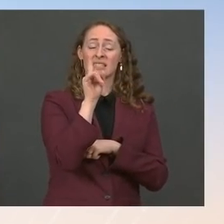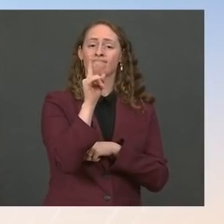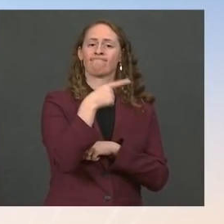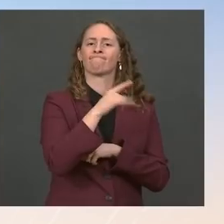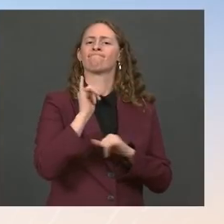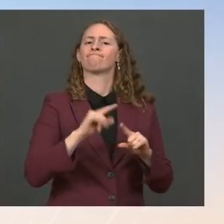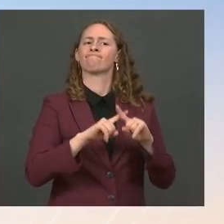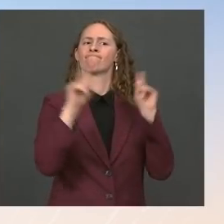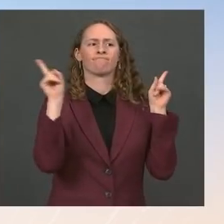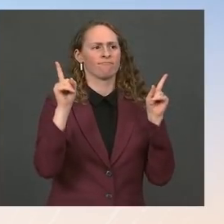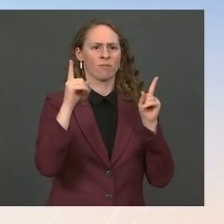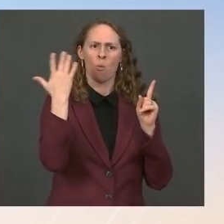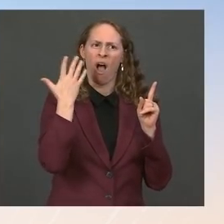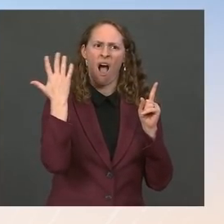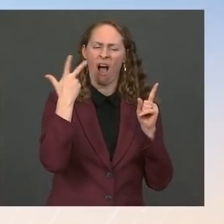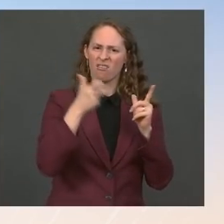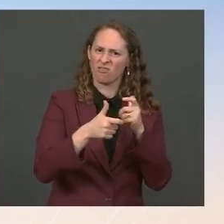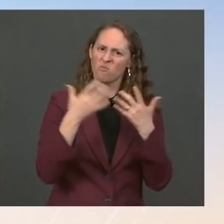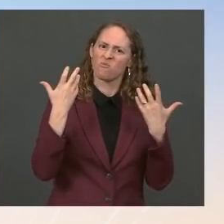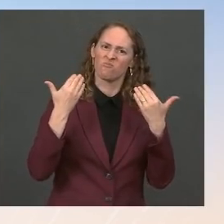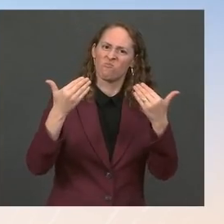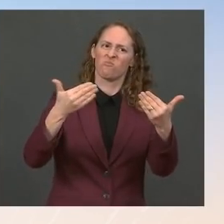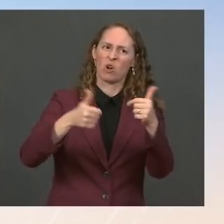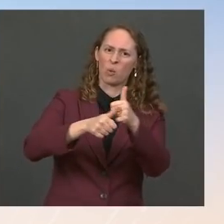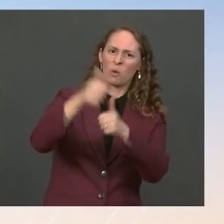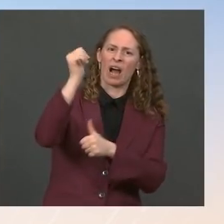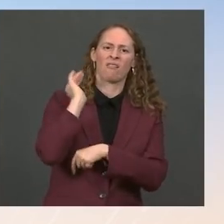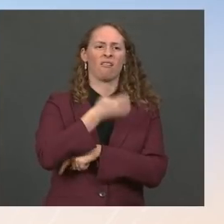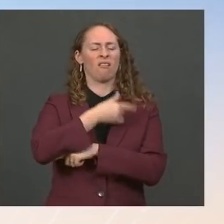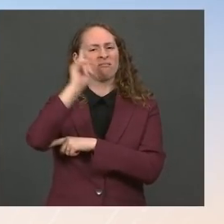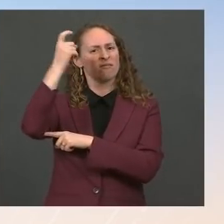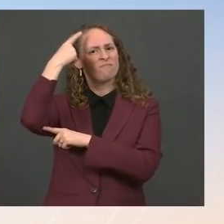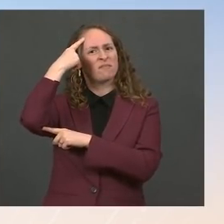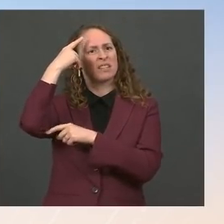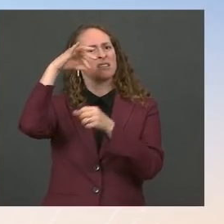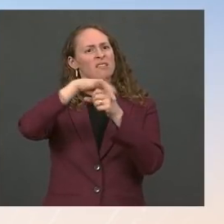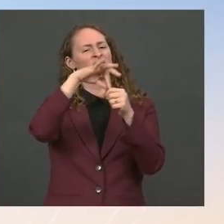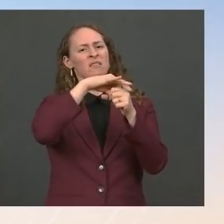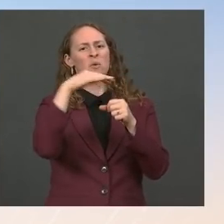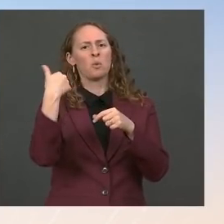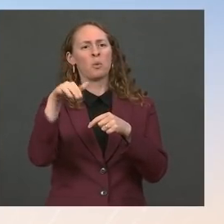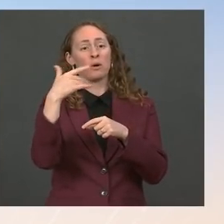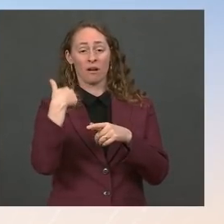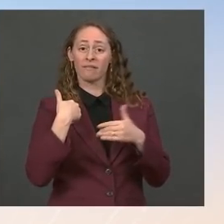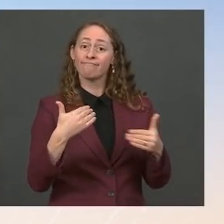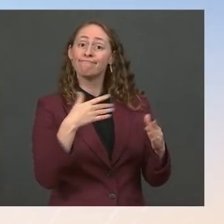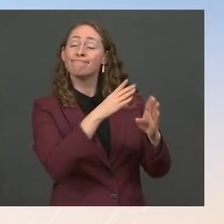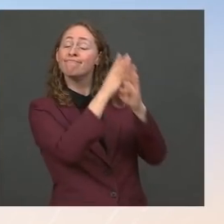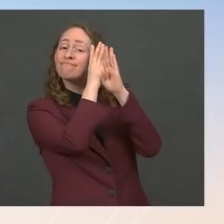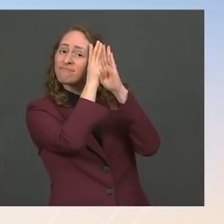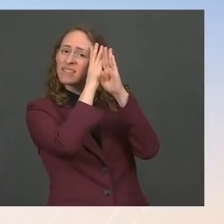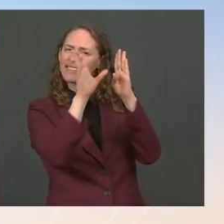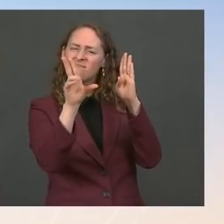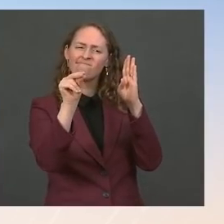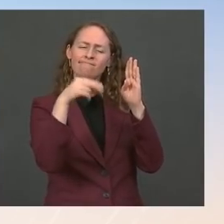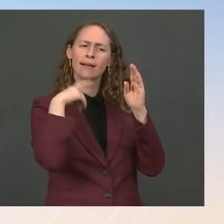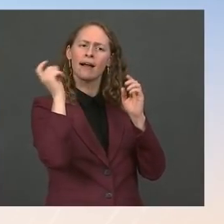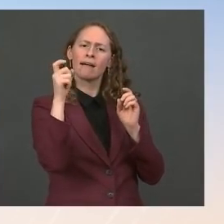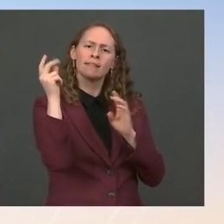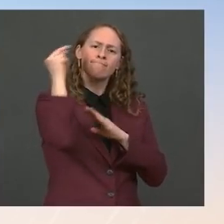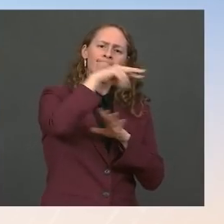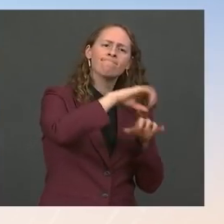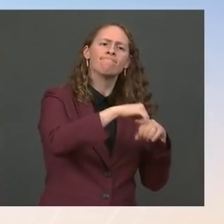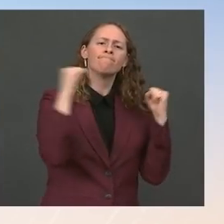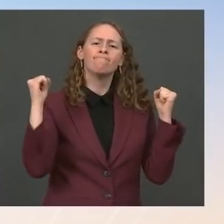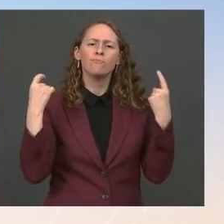to our democracy that we don't feel can be swept under the rug. And as President Biden determined, and as we have provided updates to all of you, as